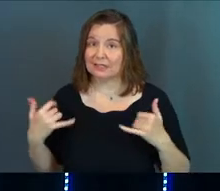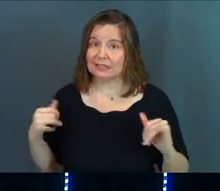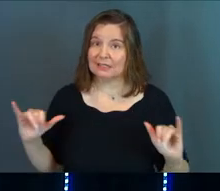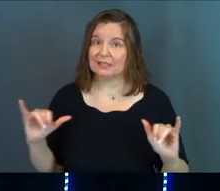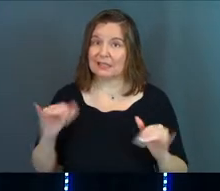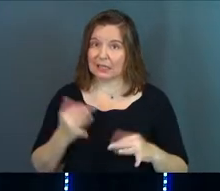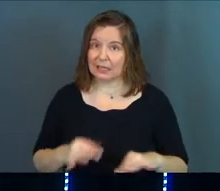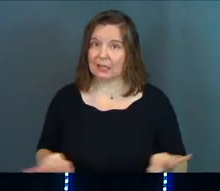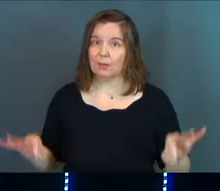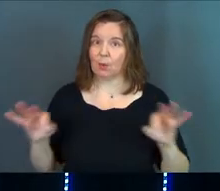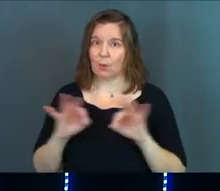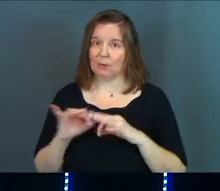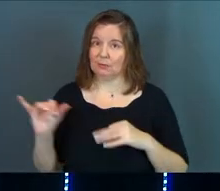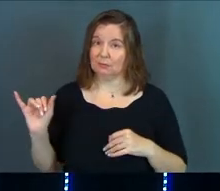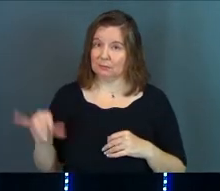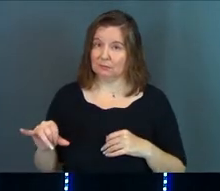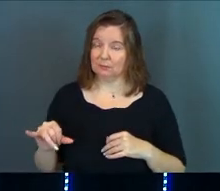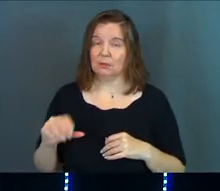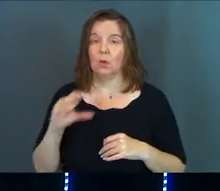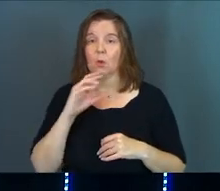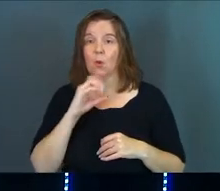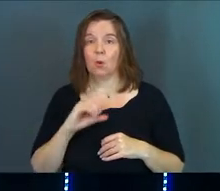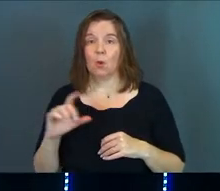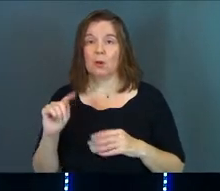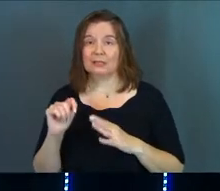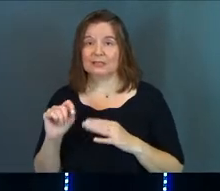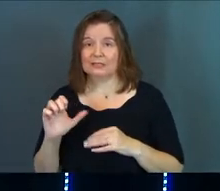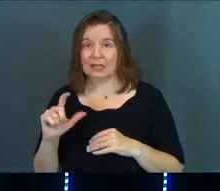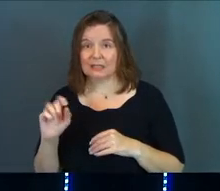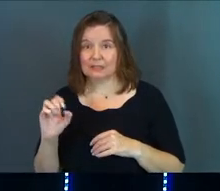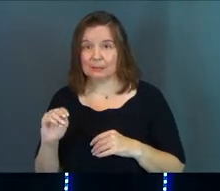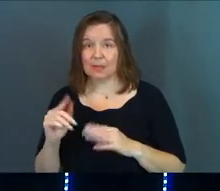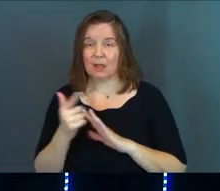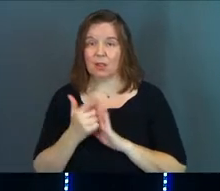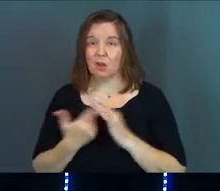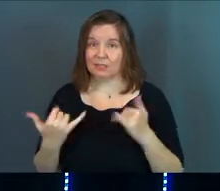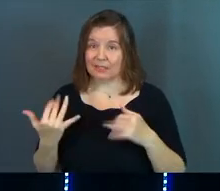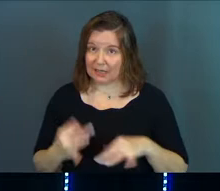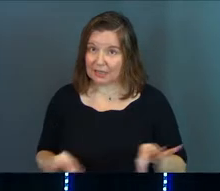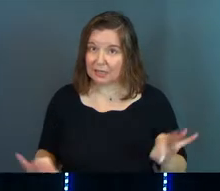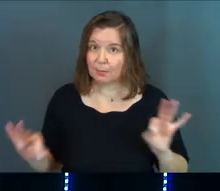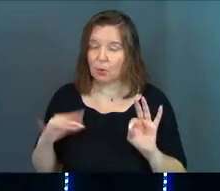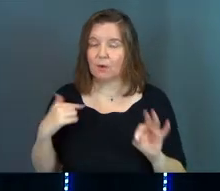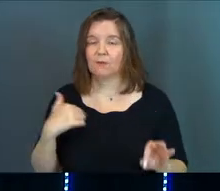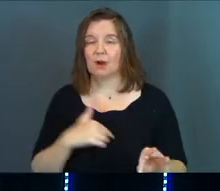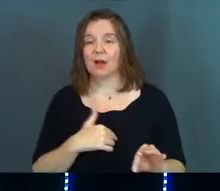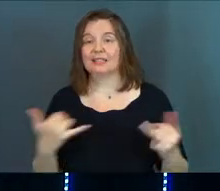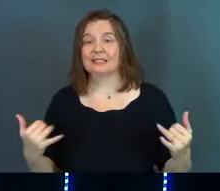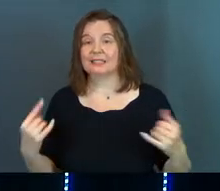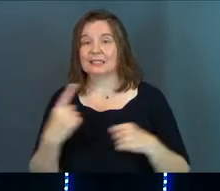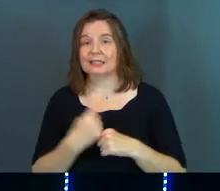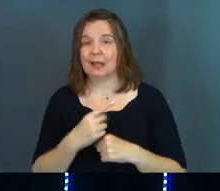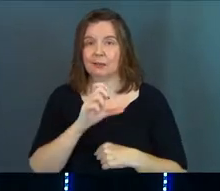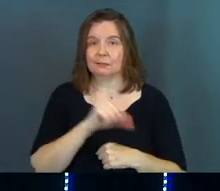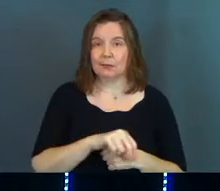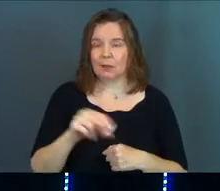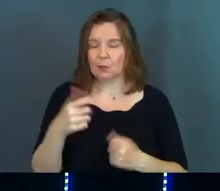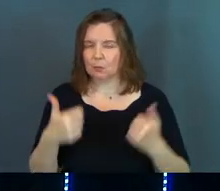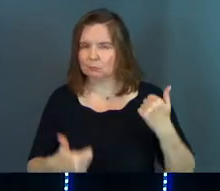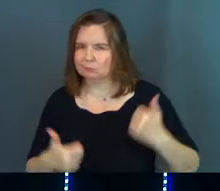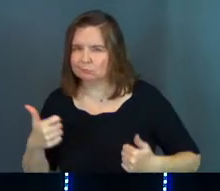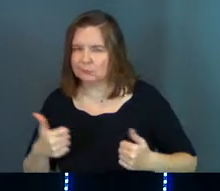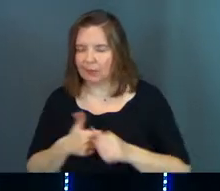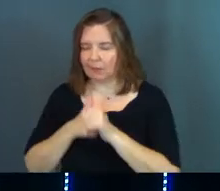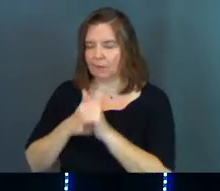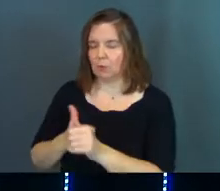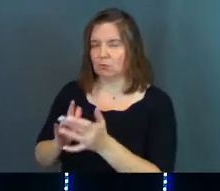still important? Okay. Is the Old Testament law still important for us today as followers of